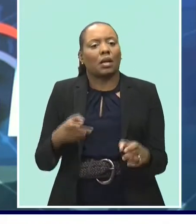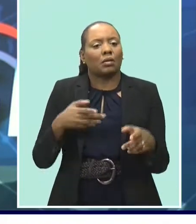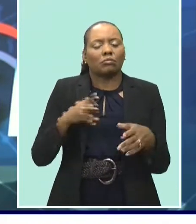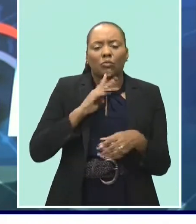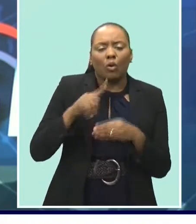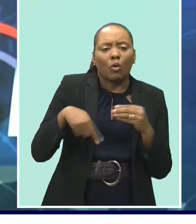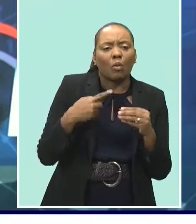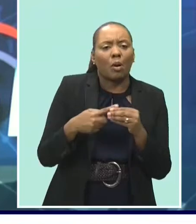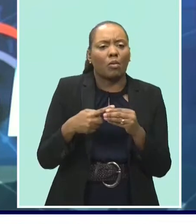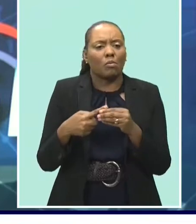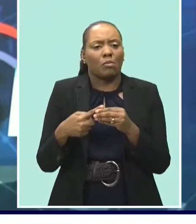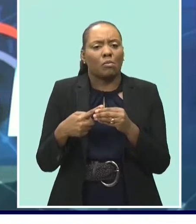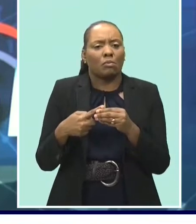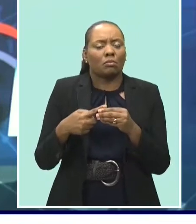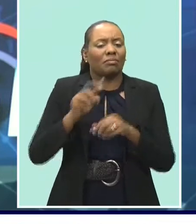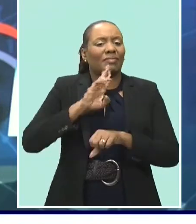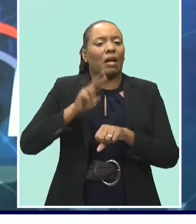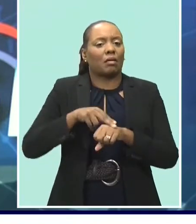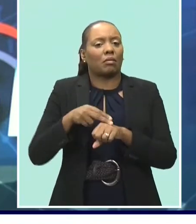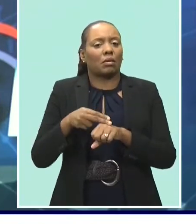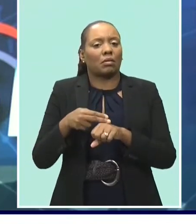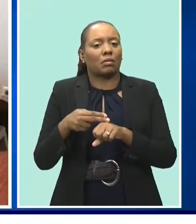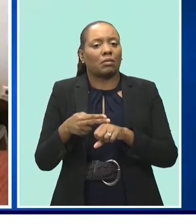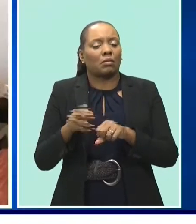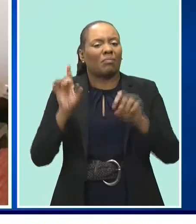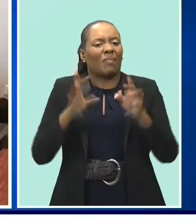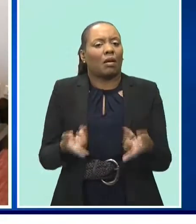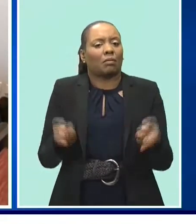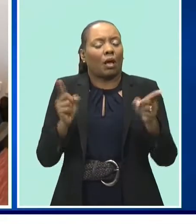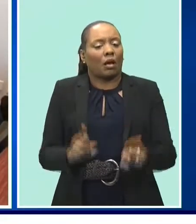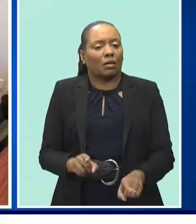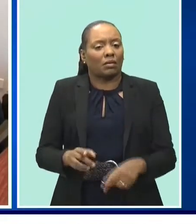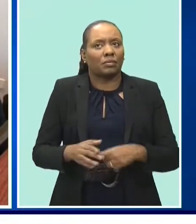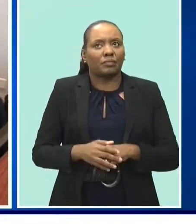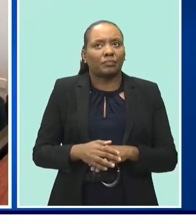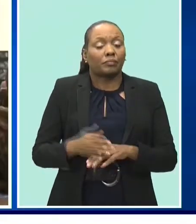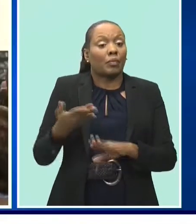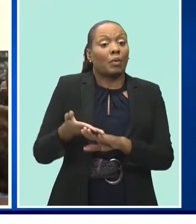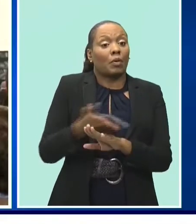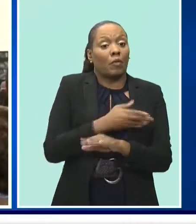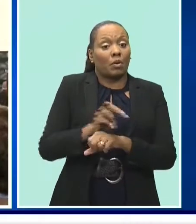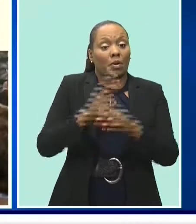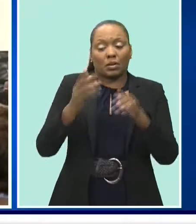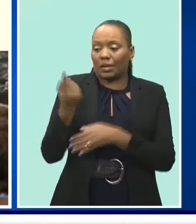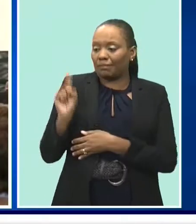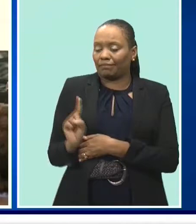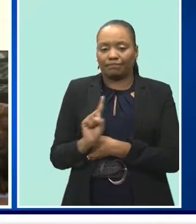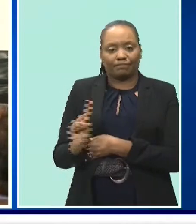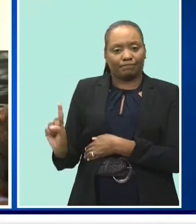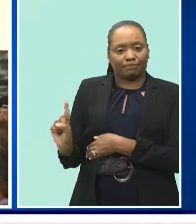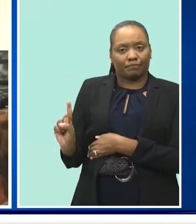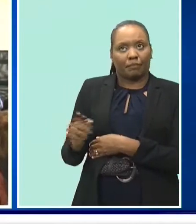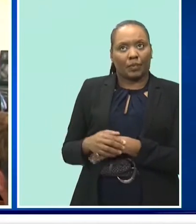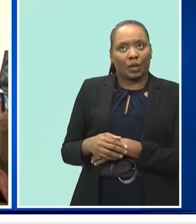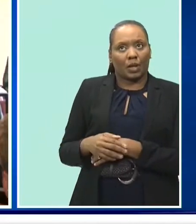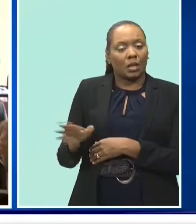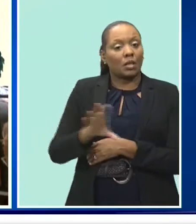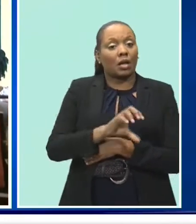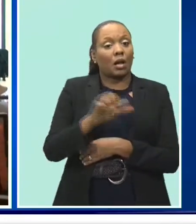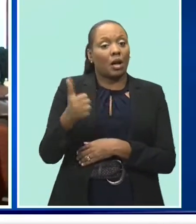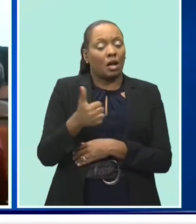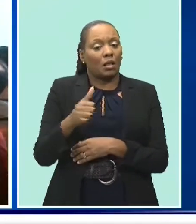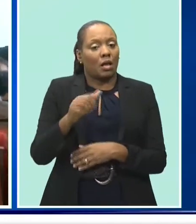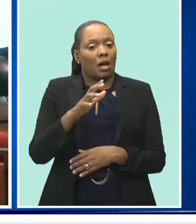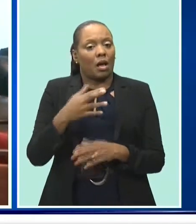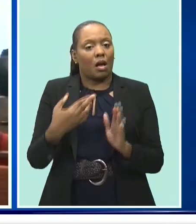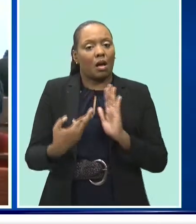event was held at the Courtyard by Marriott. Before the minister spoke, IDB country representative Juan Carlos de la Viñas hinted